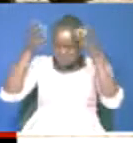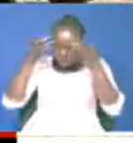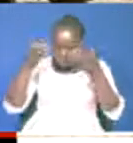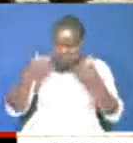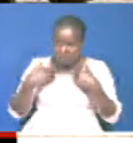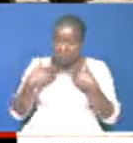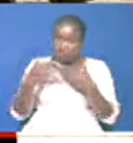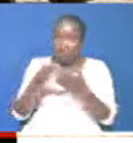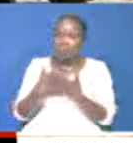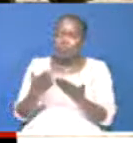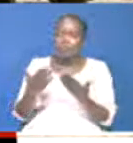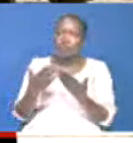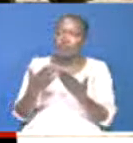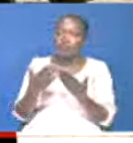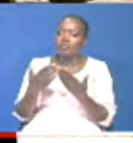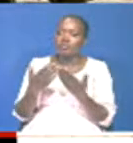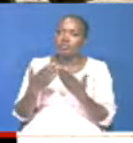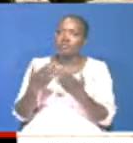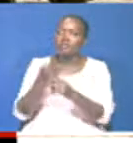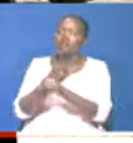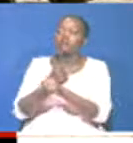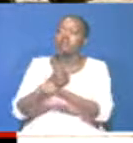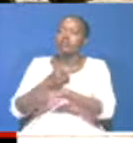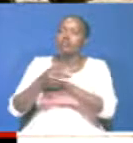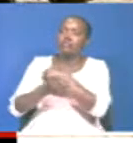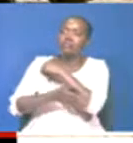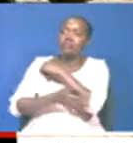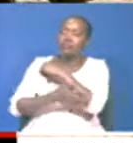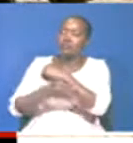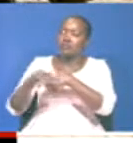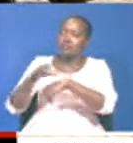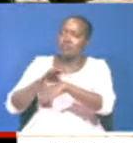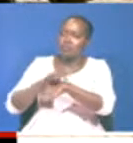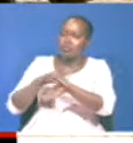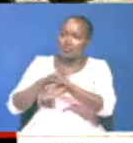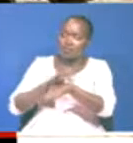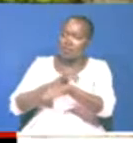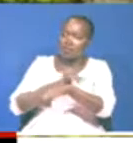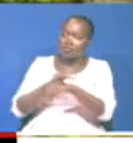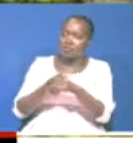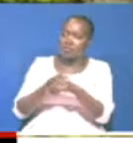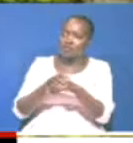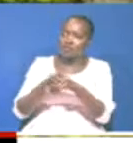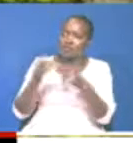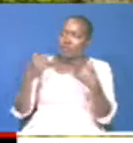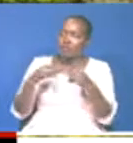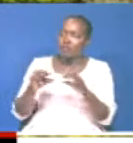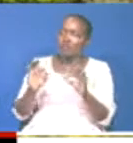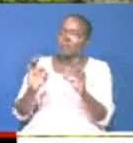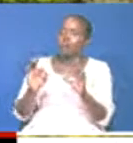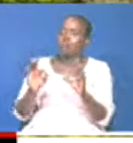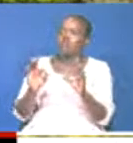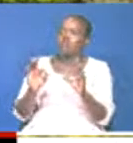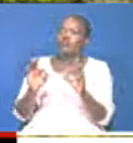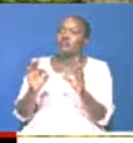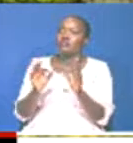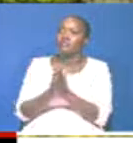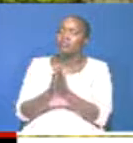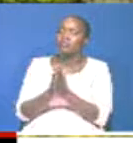those things that protect the elbows and the knees, or dress nicely, like I've just come riding on my